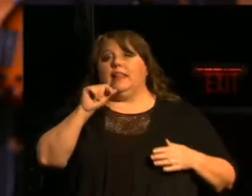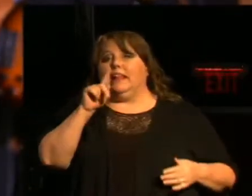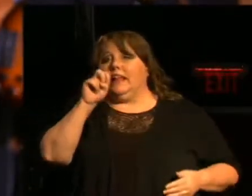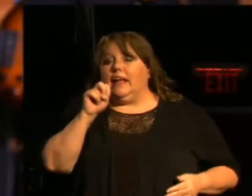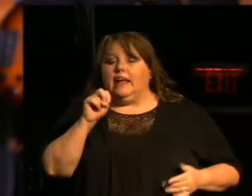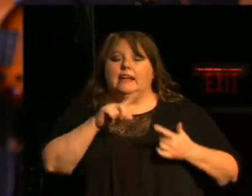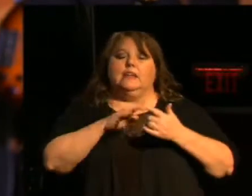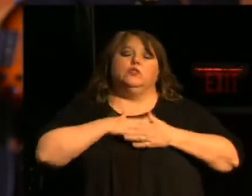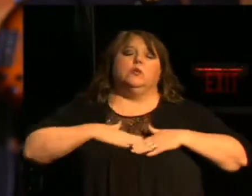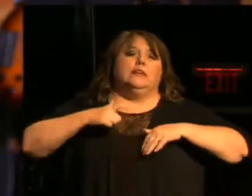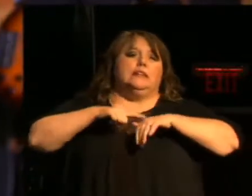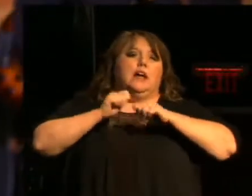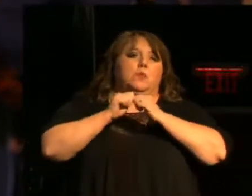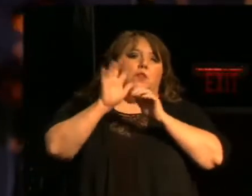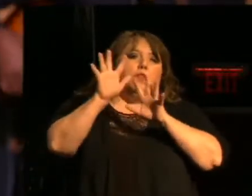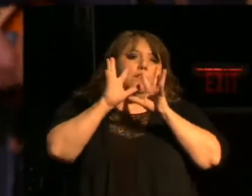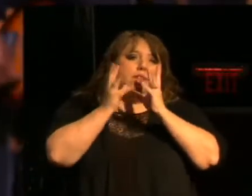that.